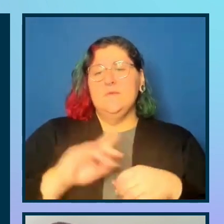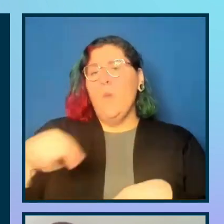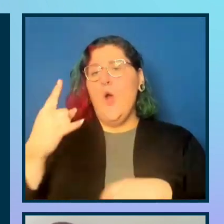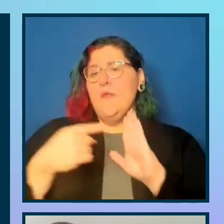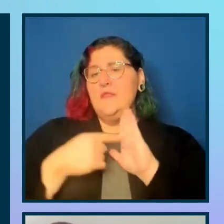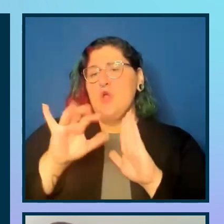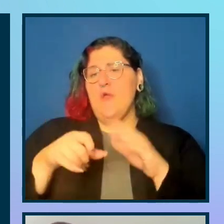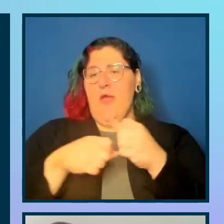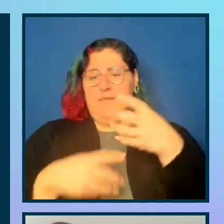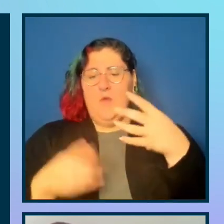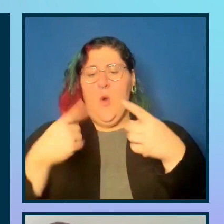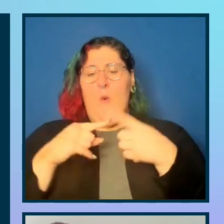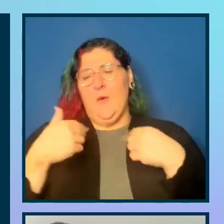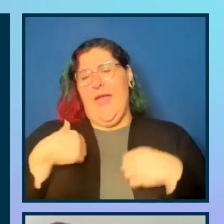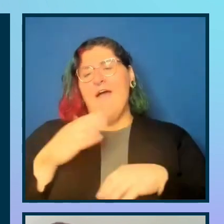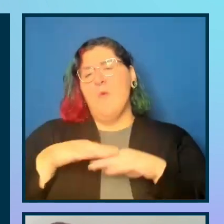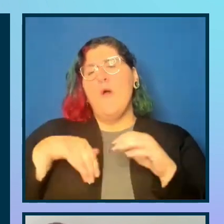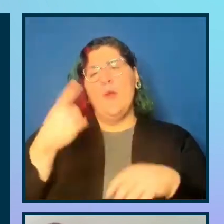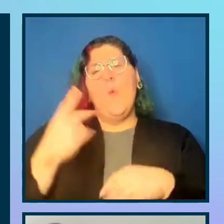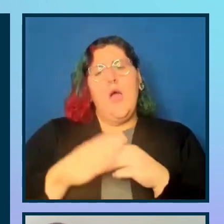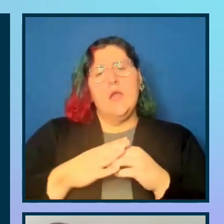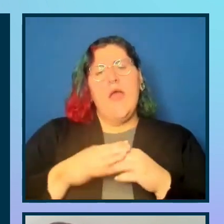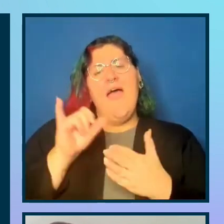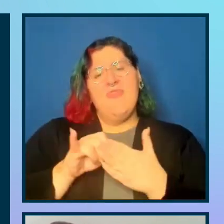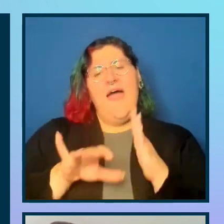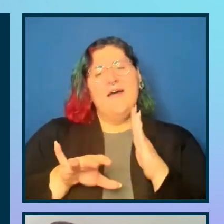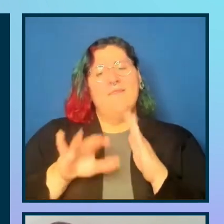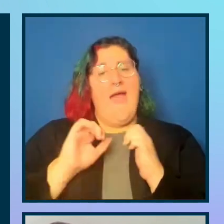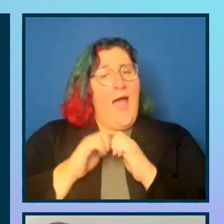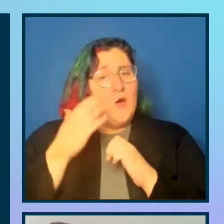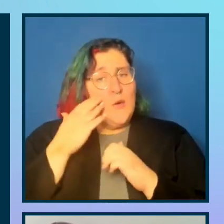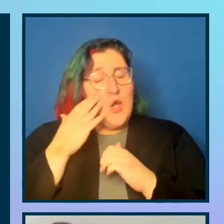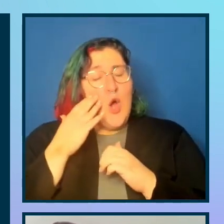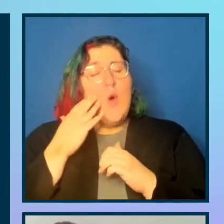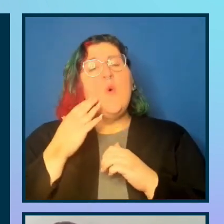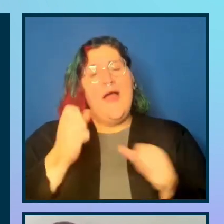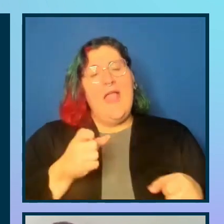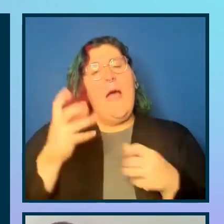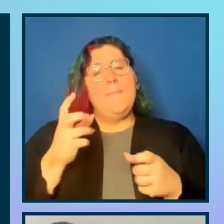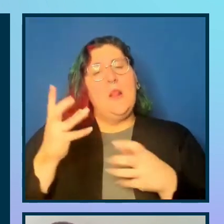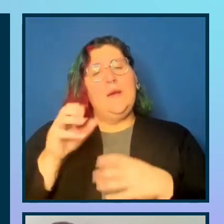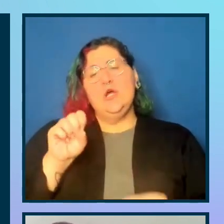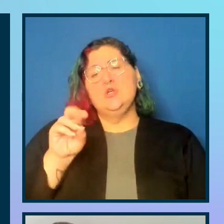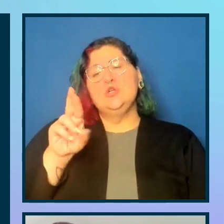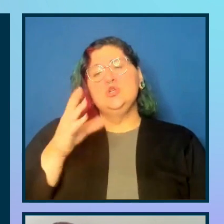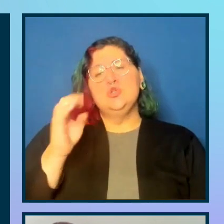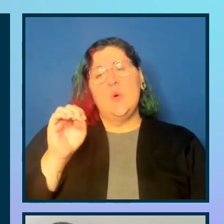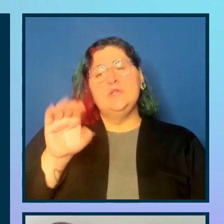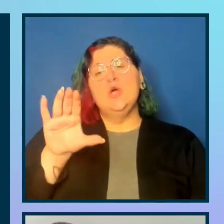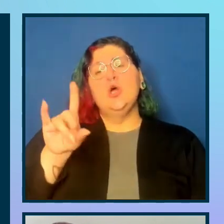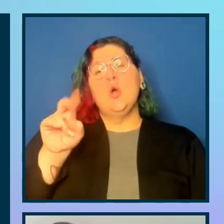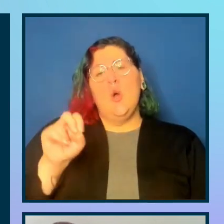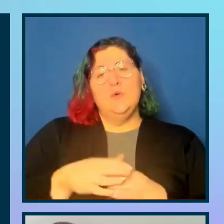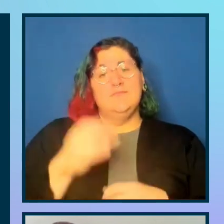have more than one branch, and that's detected by the uploaded source code, of course, the one that we uploaded in zip format. In cases where a repository only